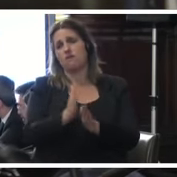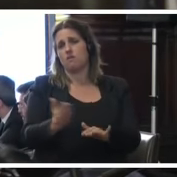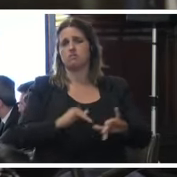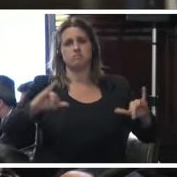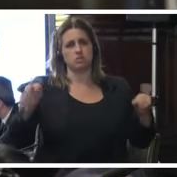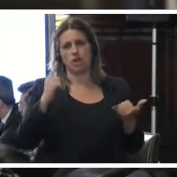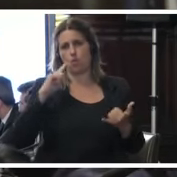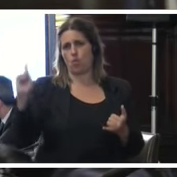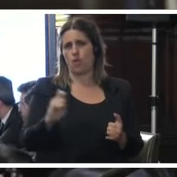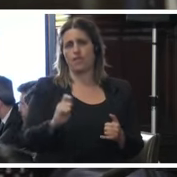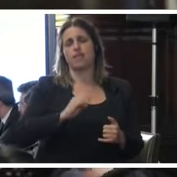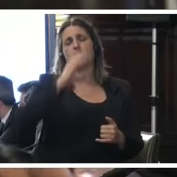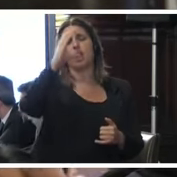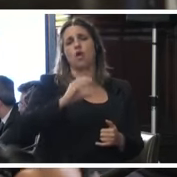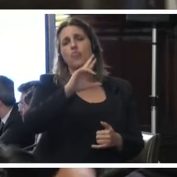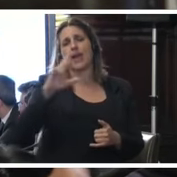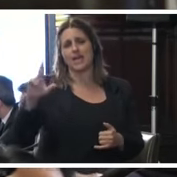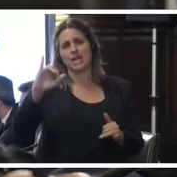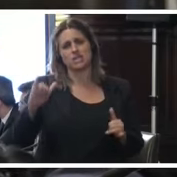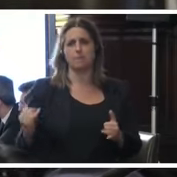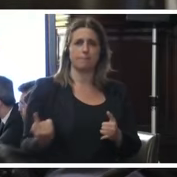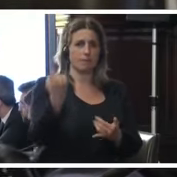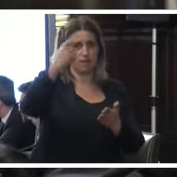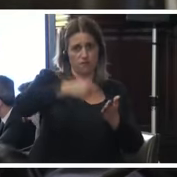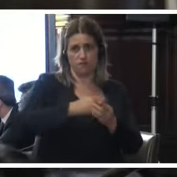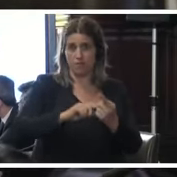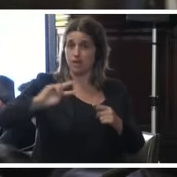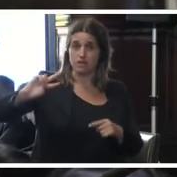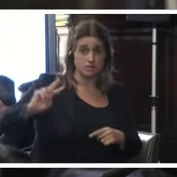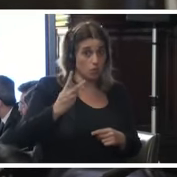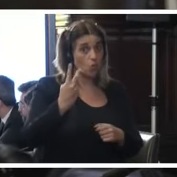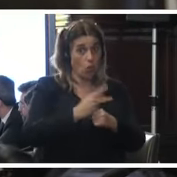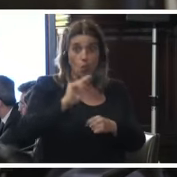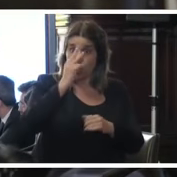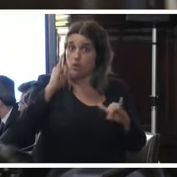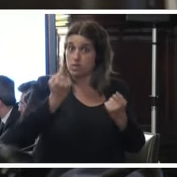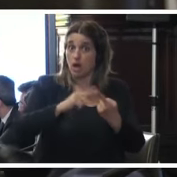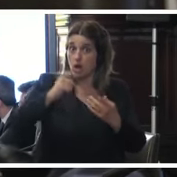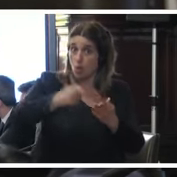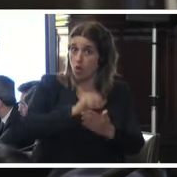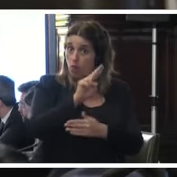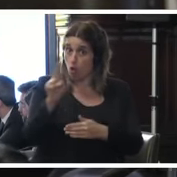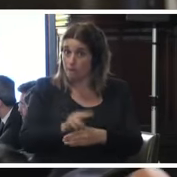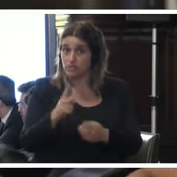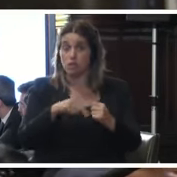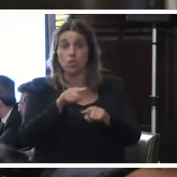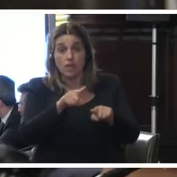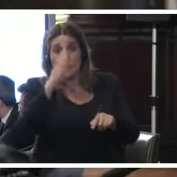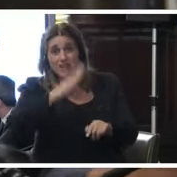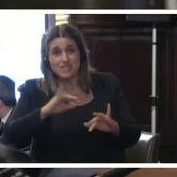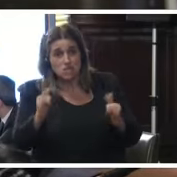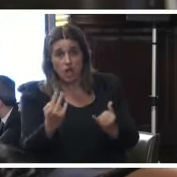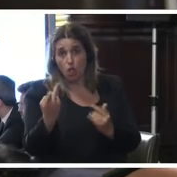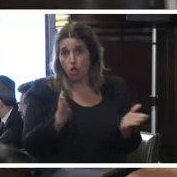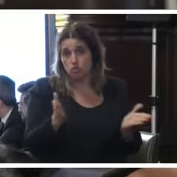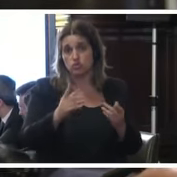has signed the first one, and Uruguay has signed. But if you sign and ratify both together, now that